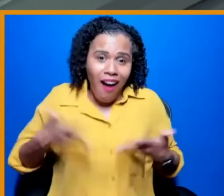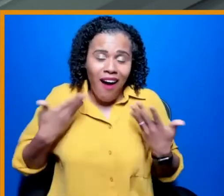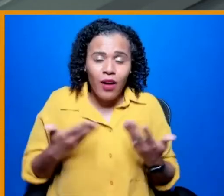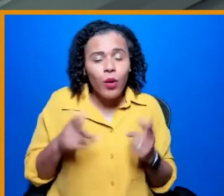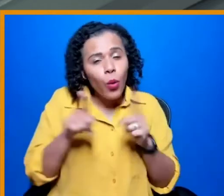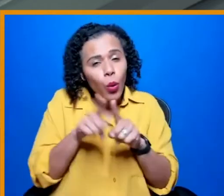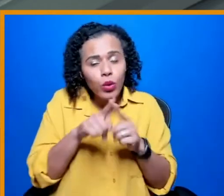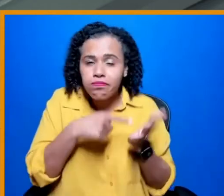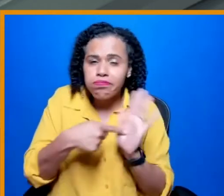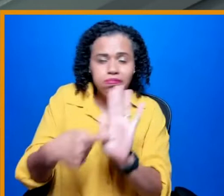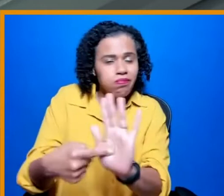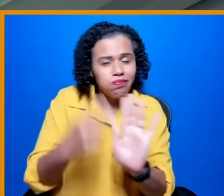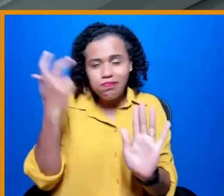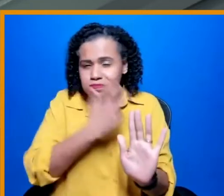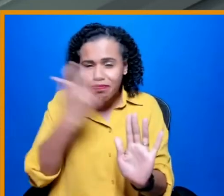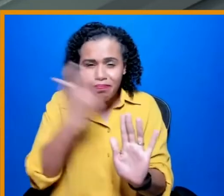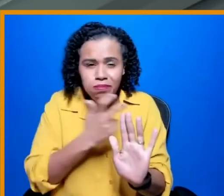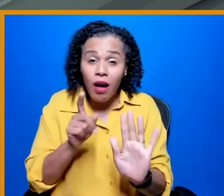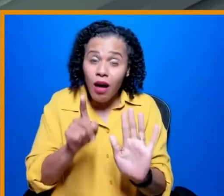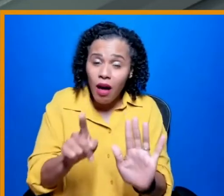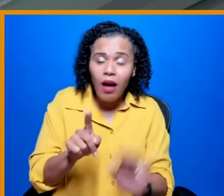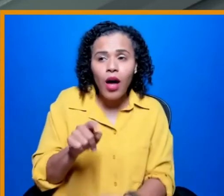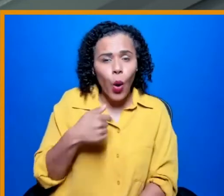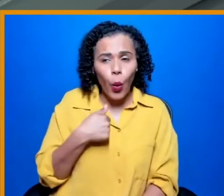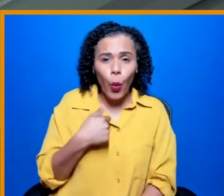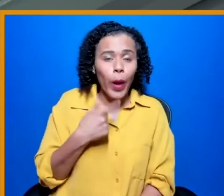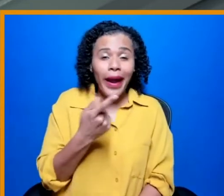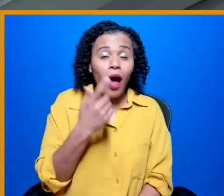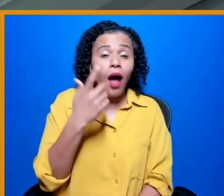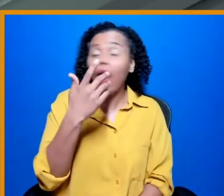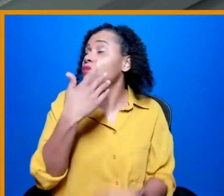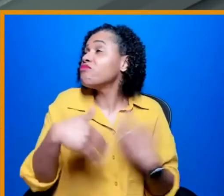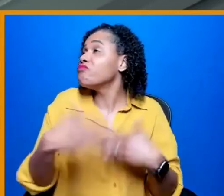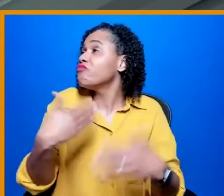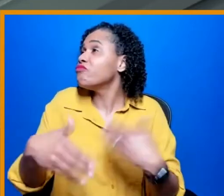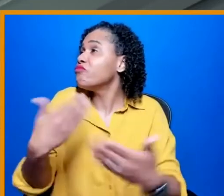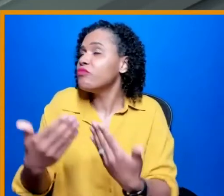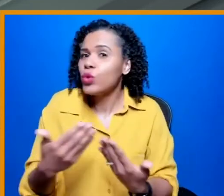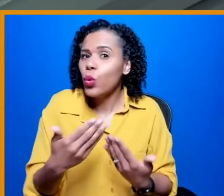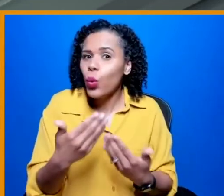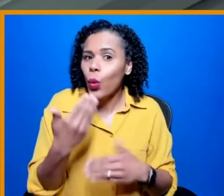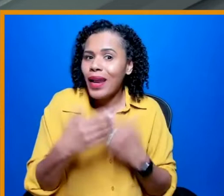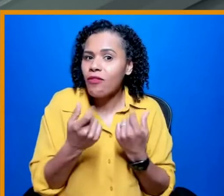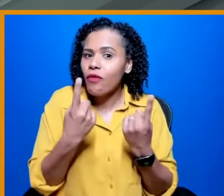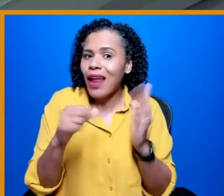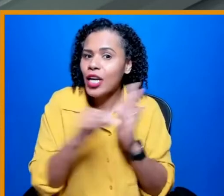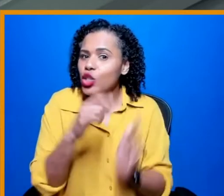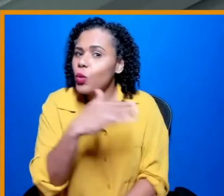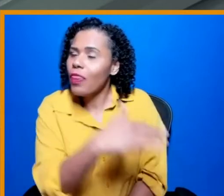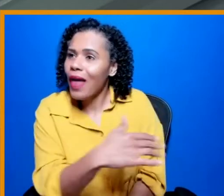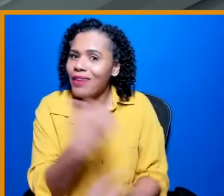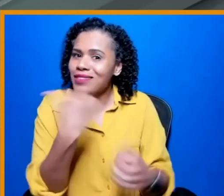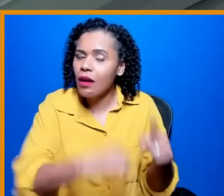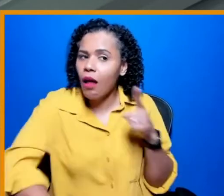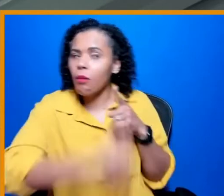where, for most of us, we either only become aware of an issue when it affects us or a loved one personally, or we get swept up